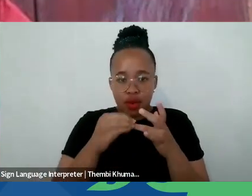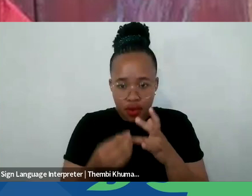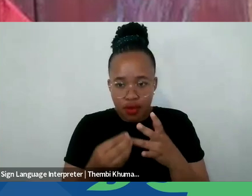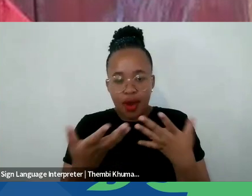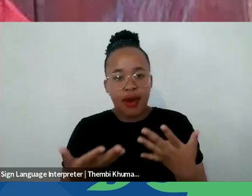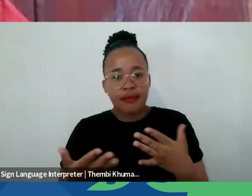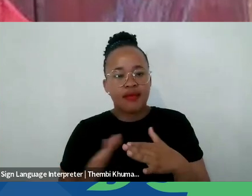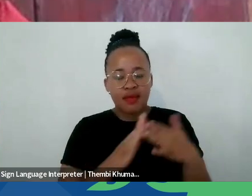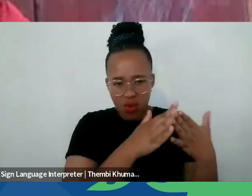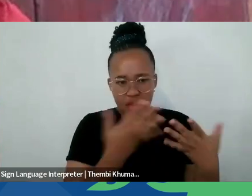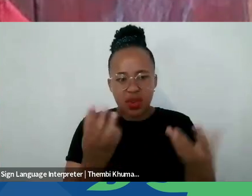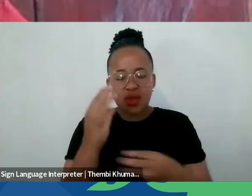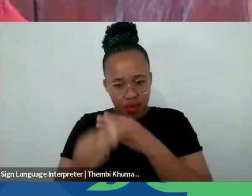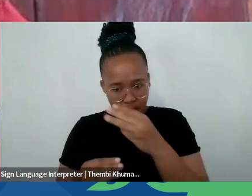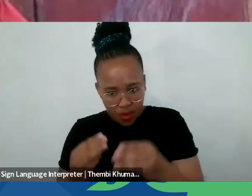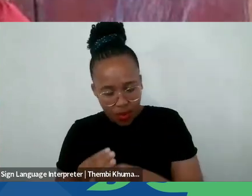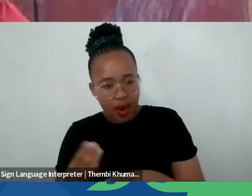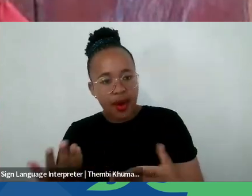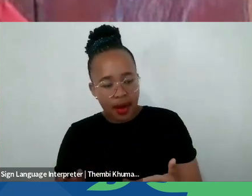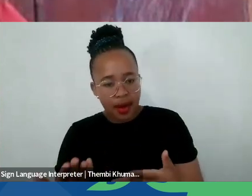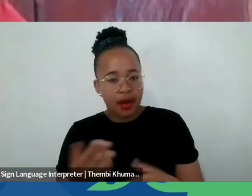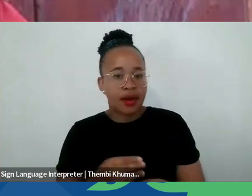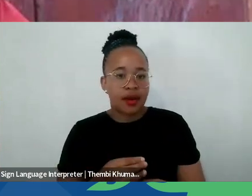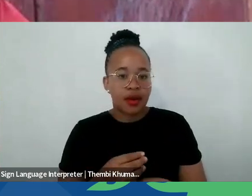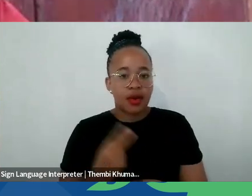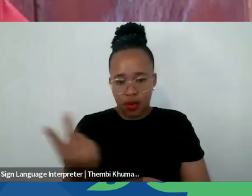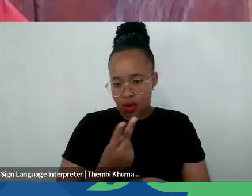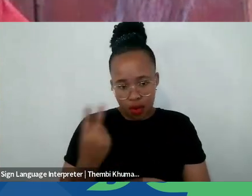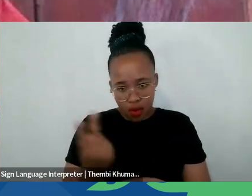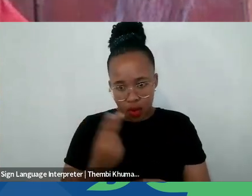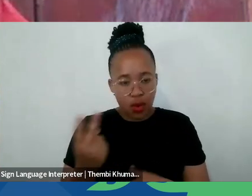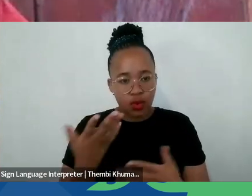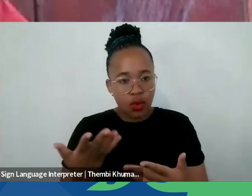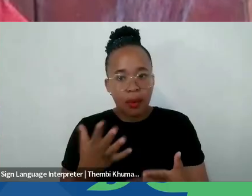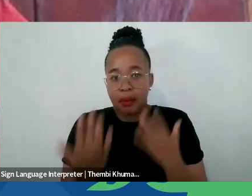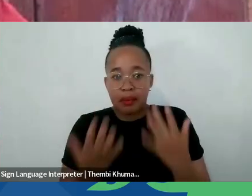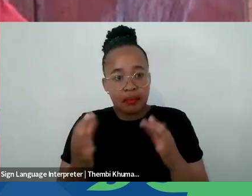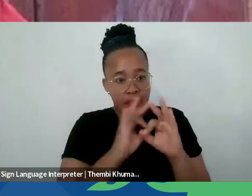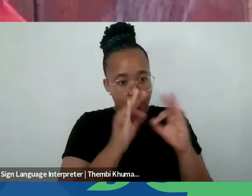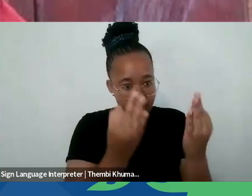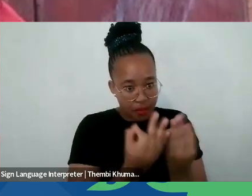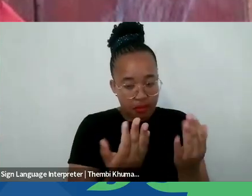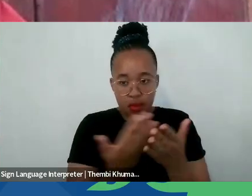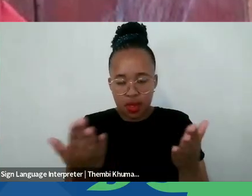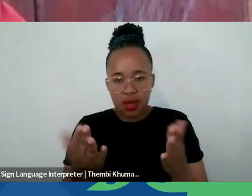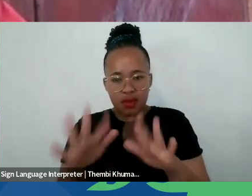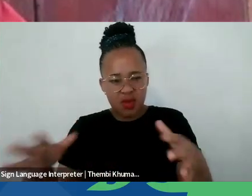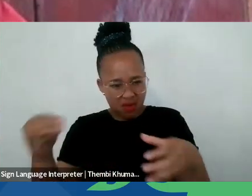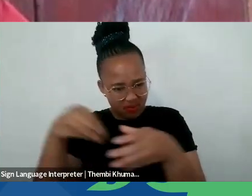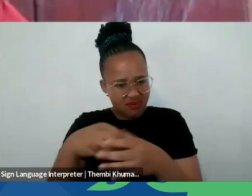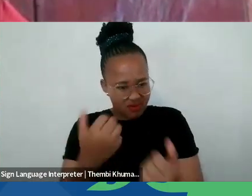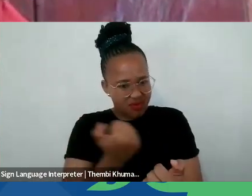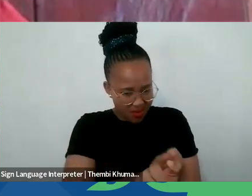work, and the community where we work, and also just the families of these people, because we intend to fight